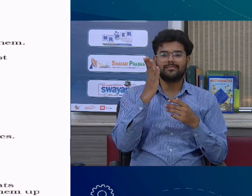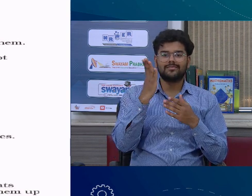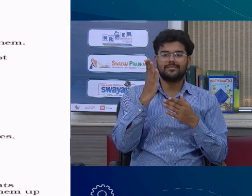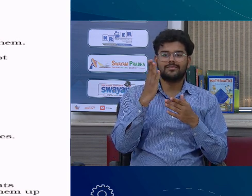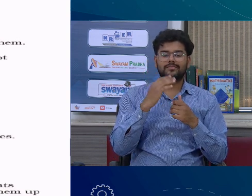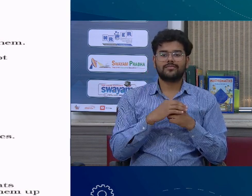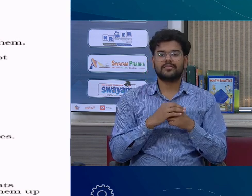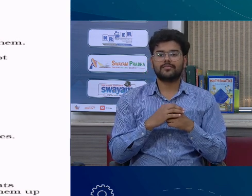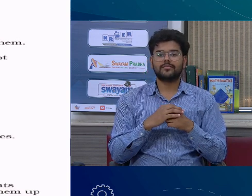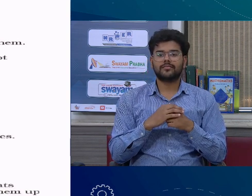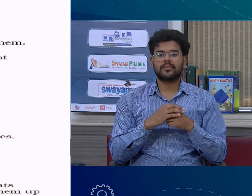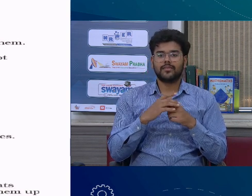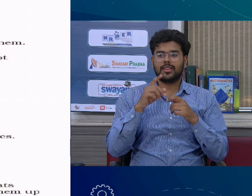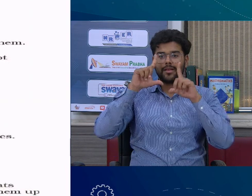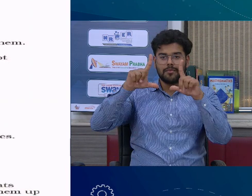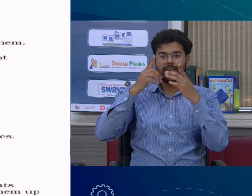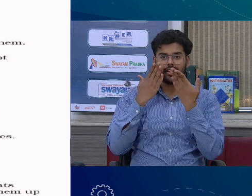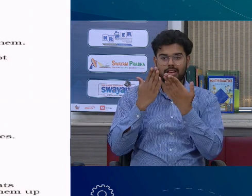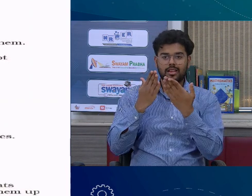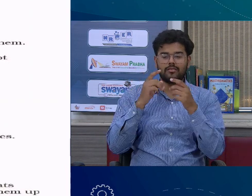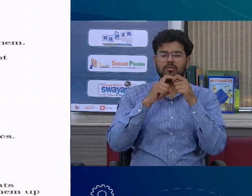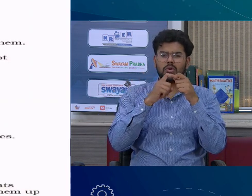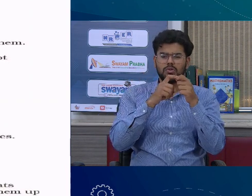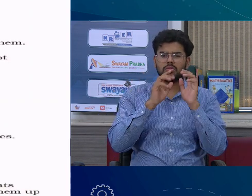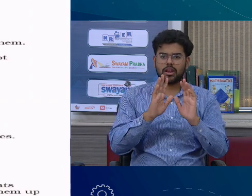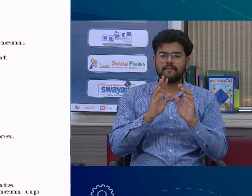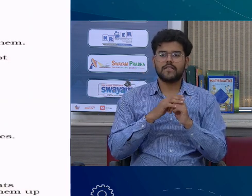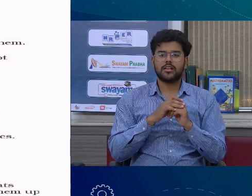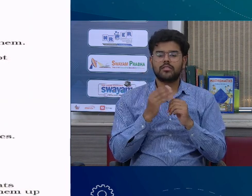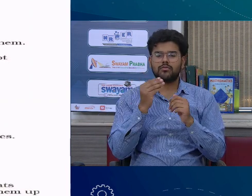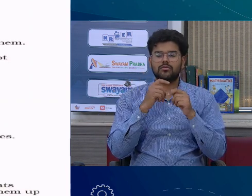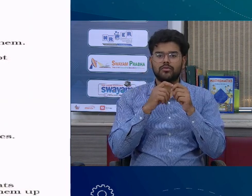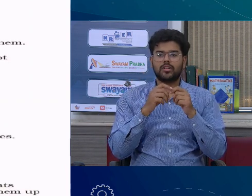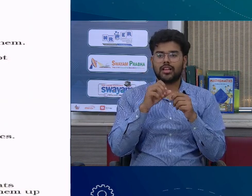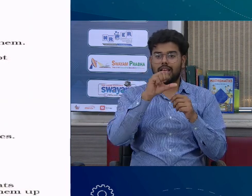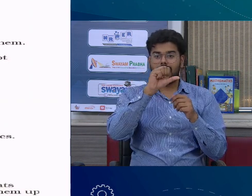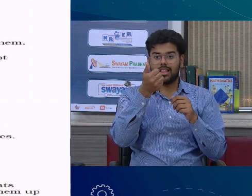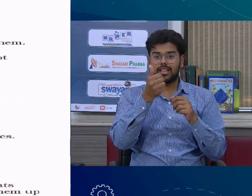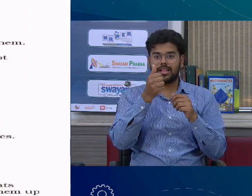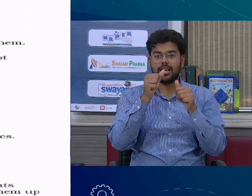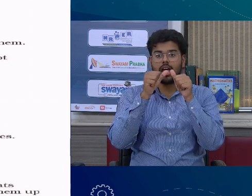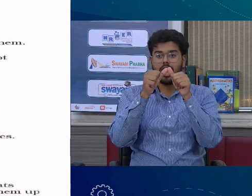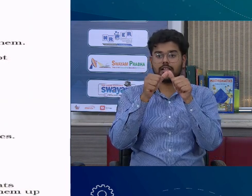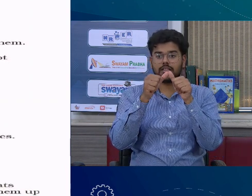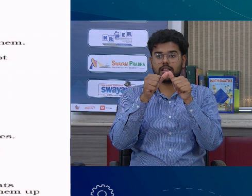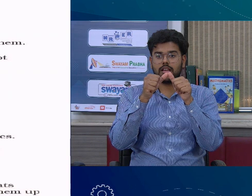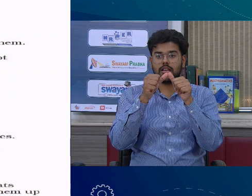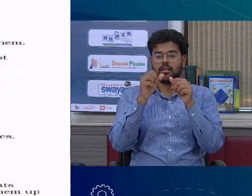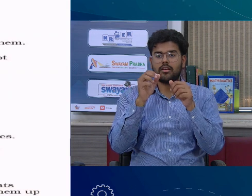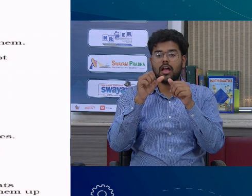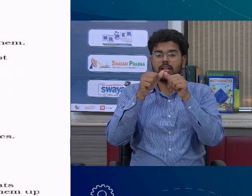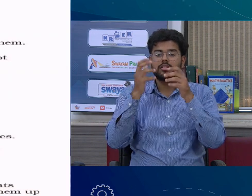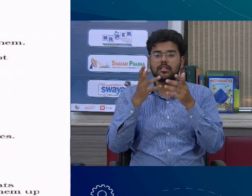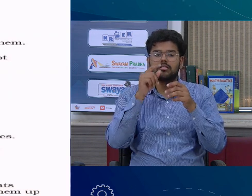the picture given with some questions. And on the other side, answers, there are options are given. So you got to take